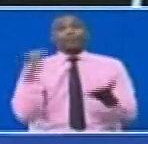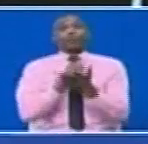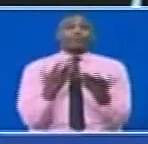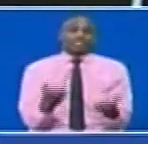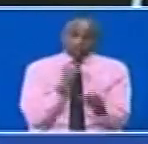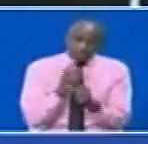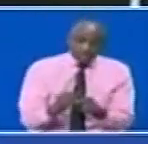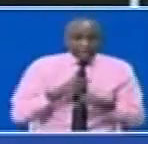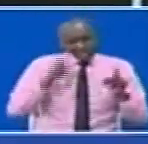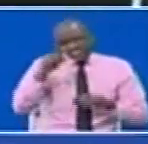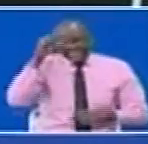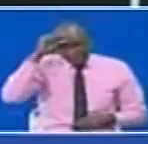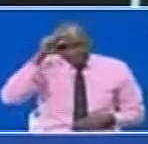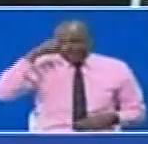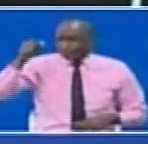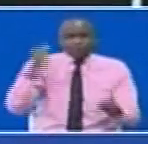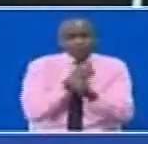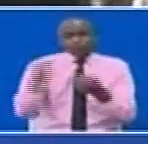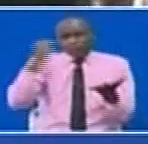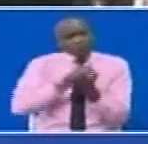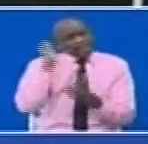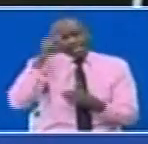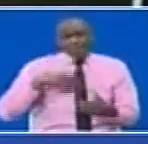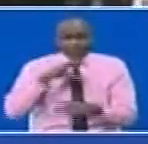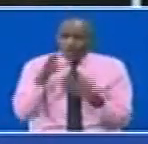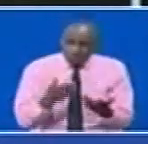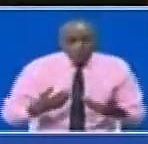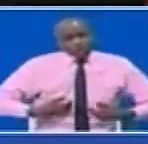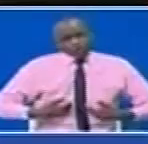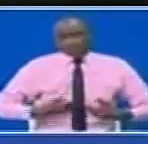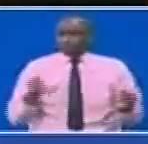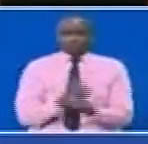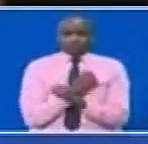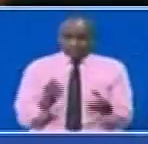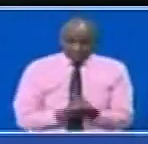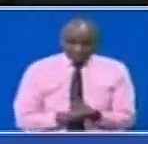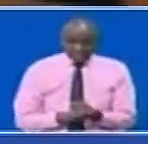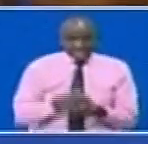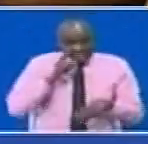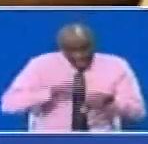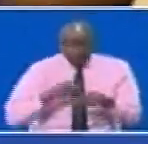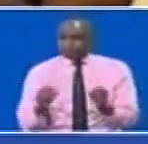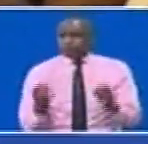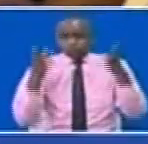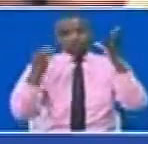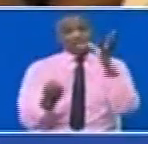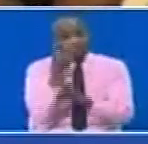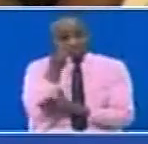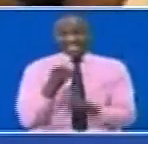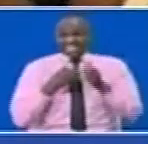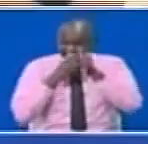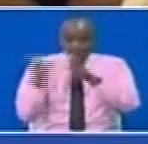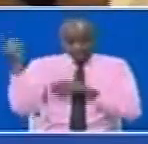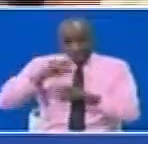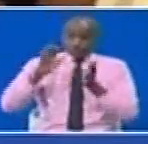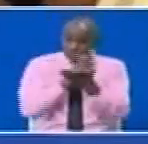sasa tunaona serikali haina uwezo wa kuajiri Wakenya wote ama vijana wote kwa jumla. During the colorful launch of the outlet, the local leadership came to share